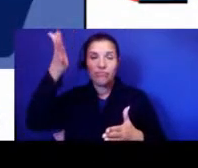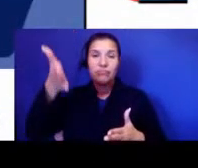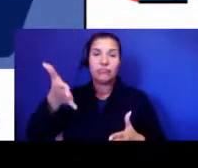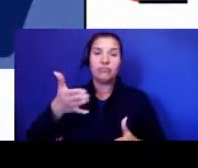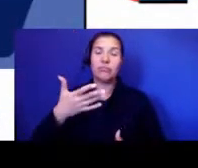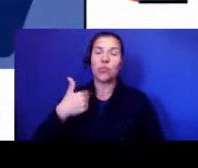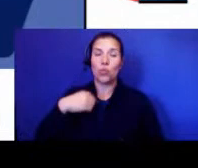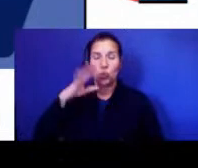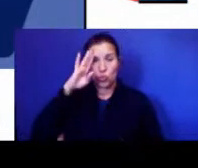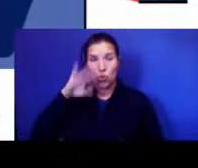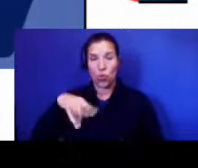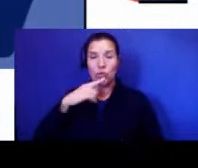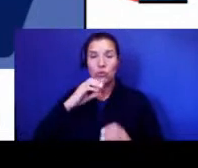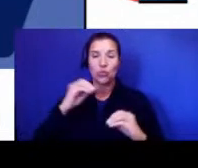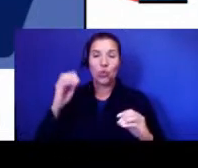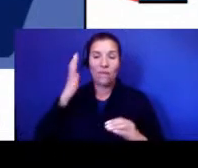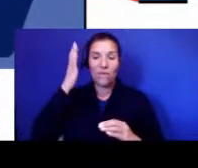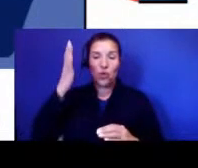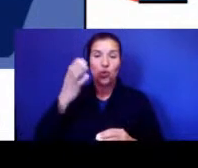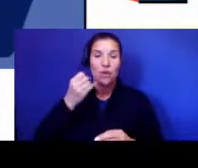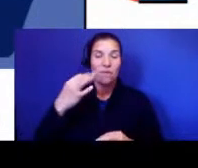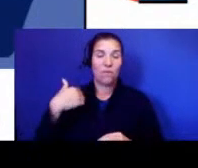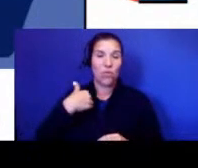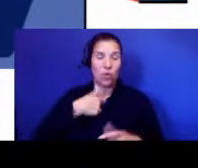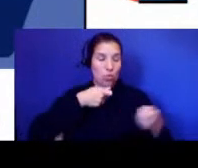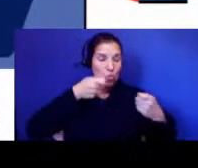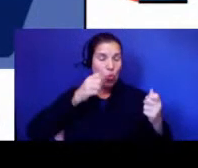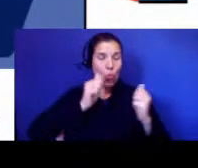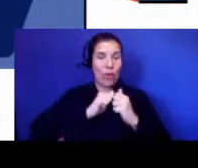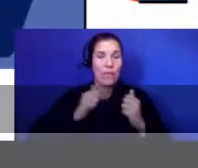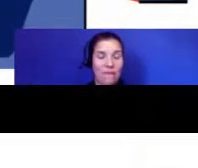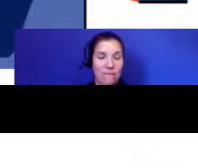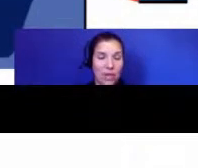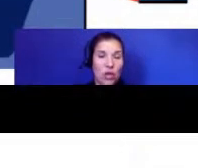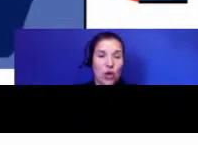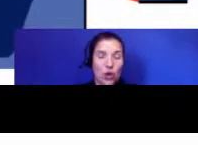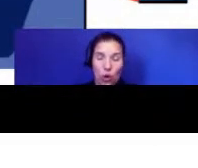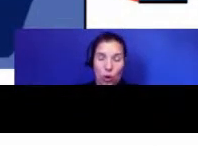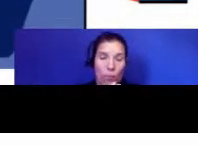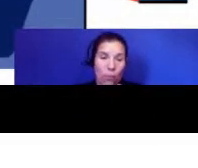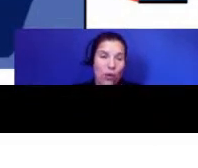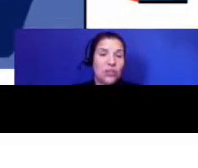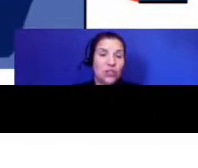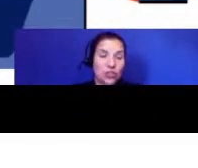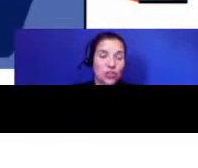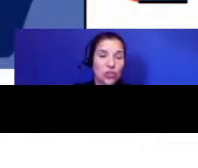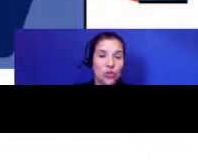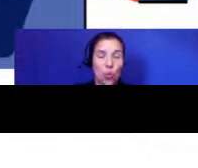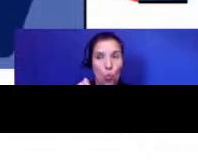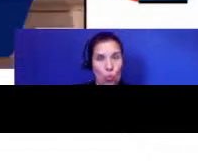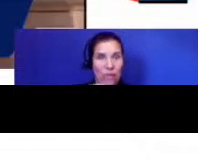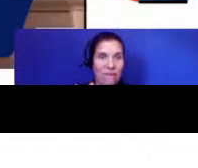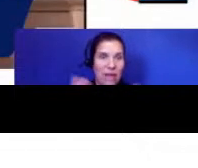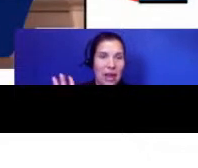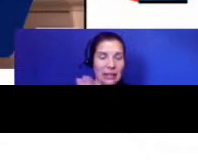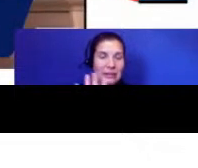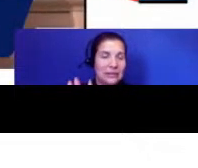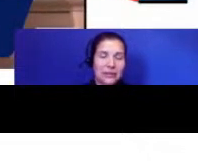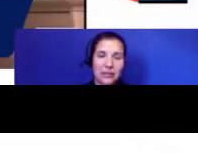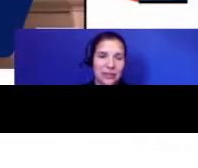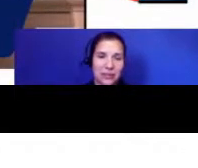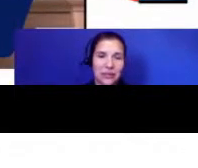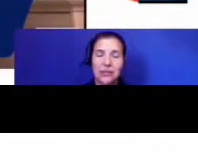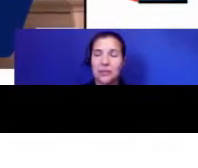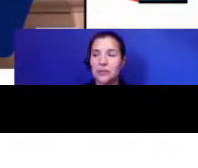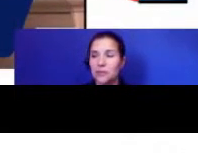We know that there is no future if we are ruled by fear, by oppression, or by violence. What will